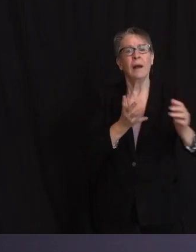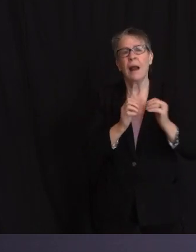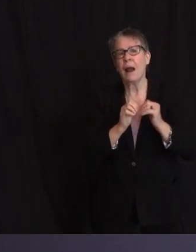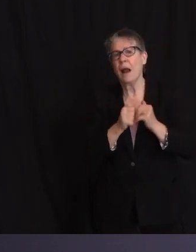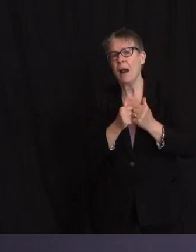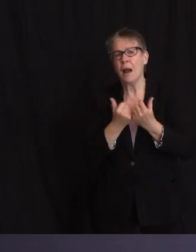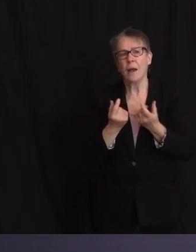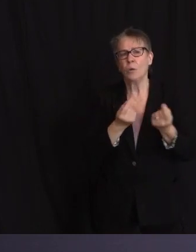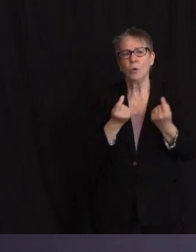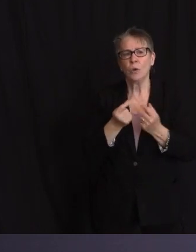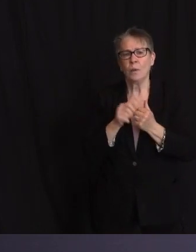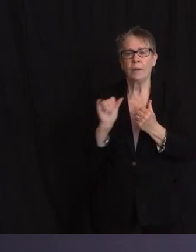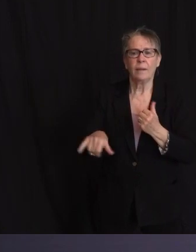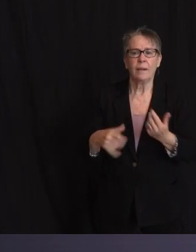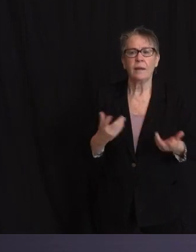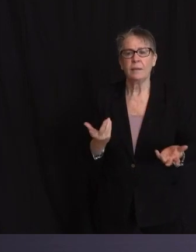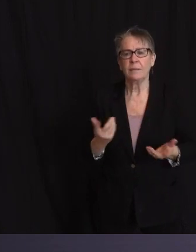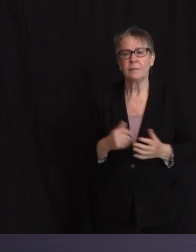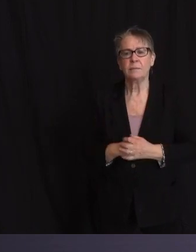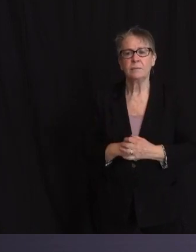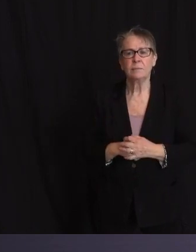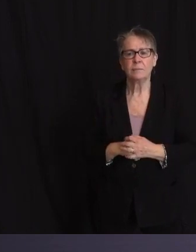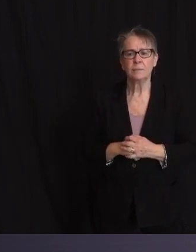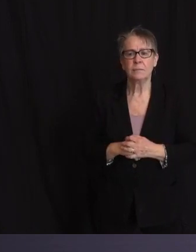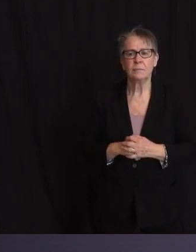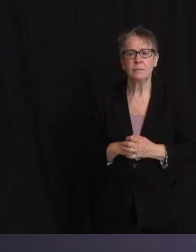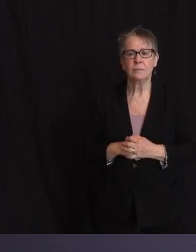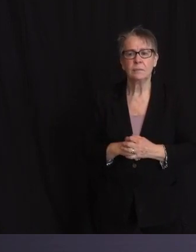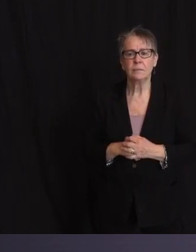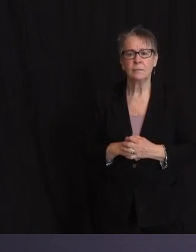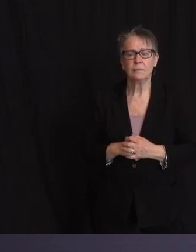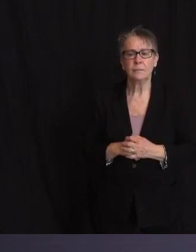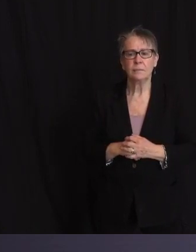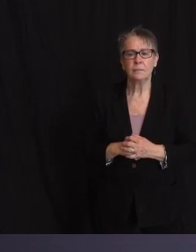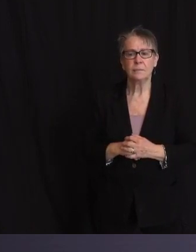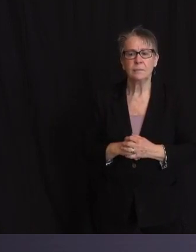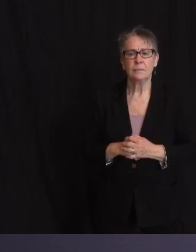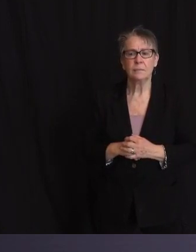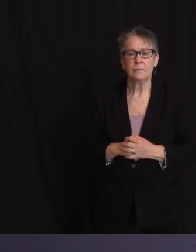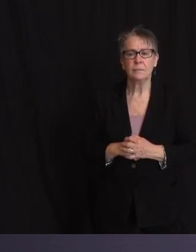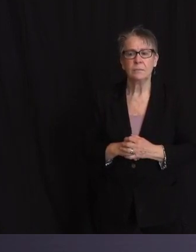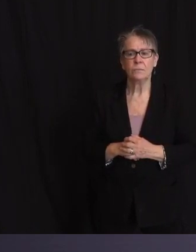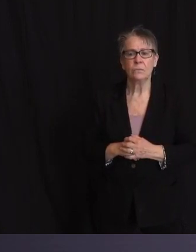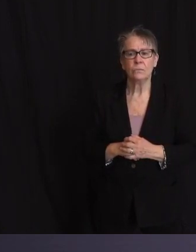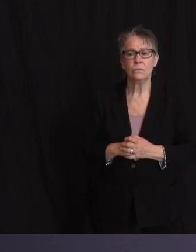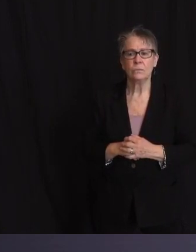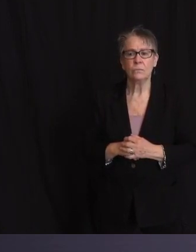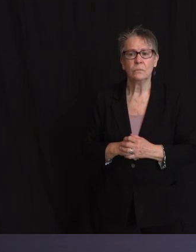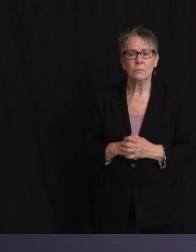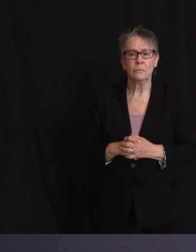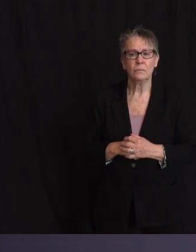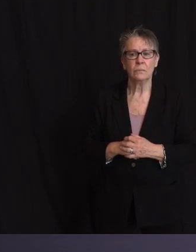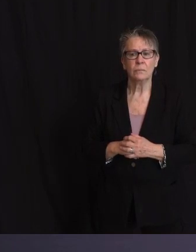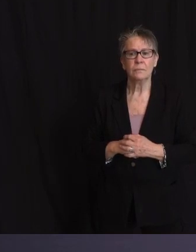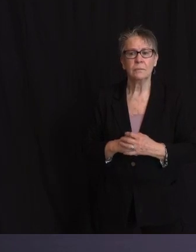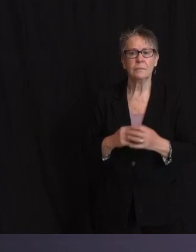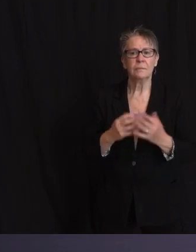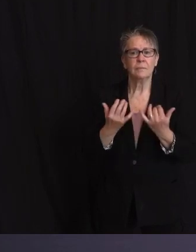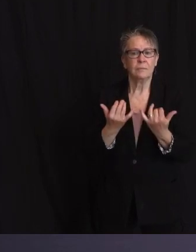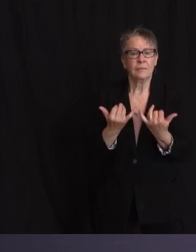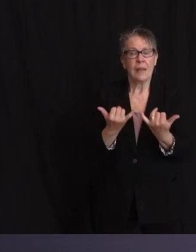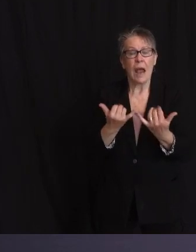aid allocations. As you know, we've extended the fiscal year to September 30, which I